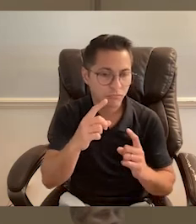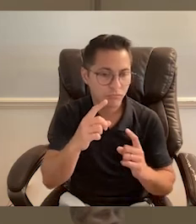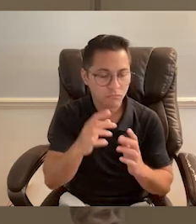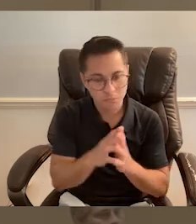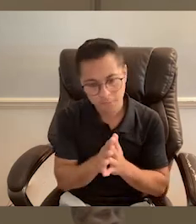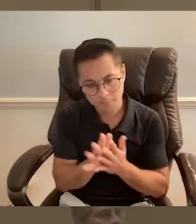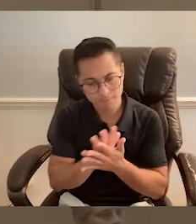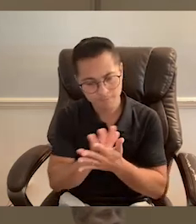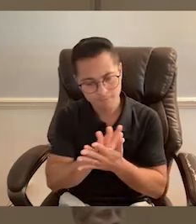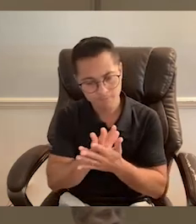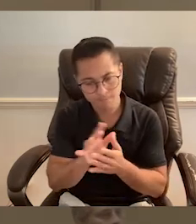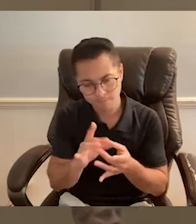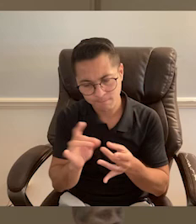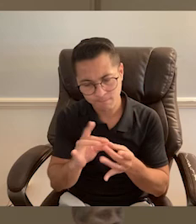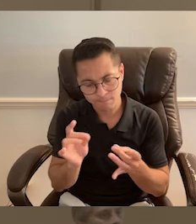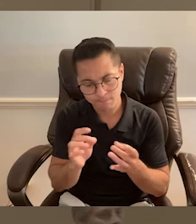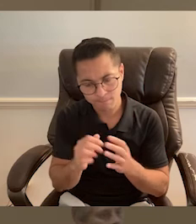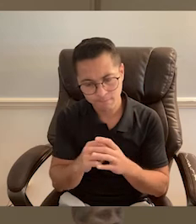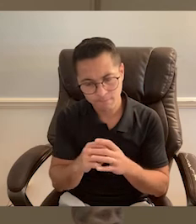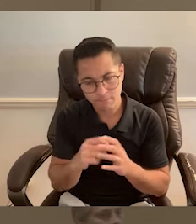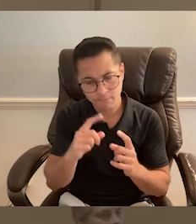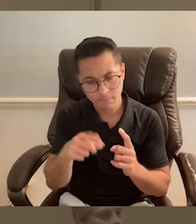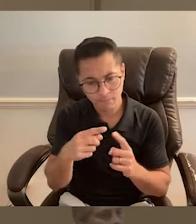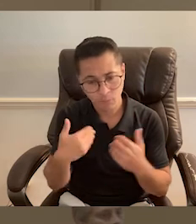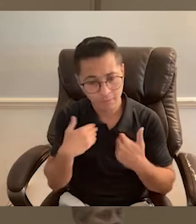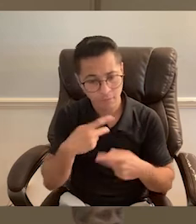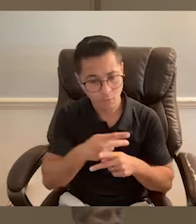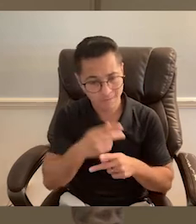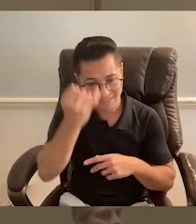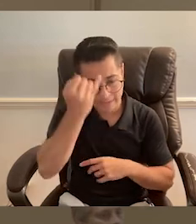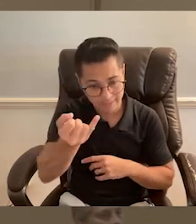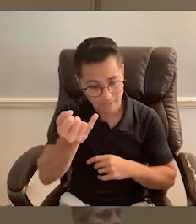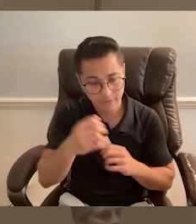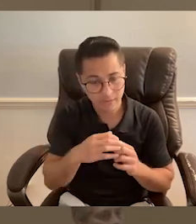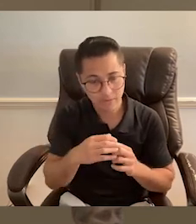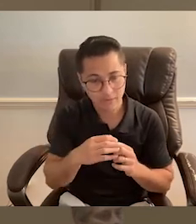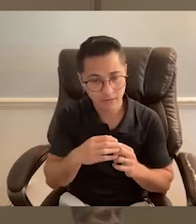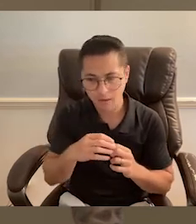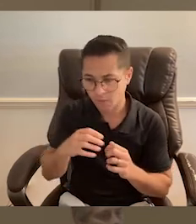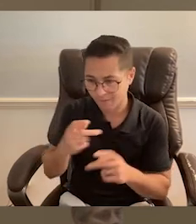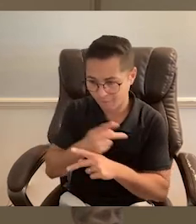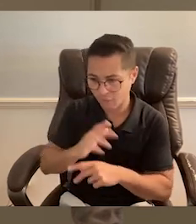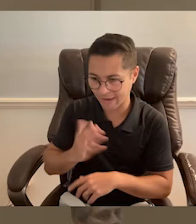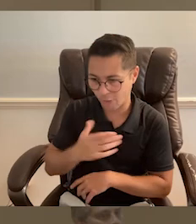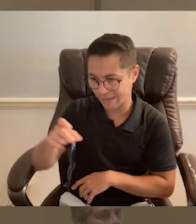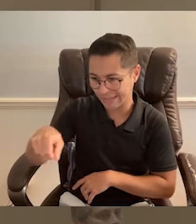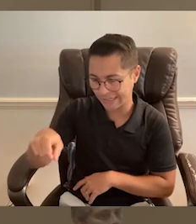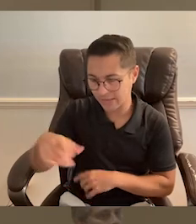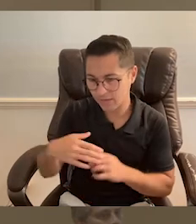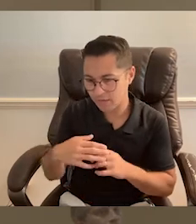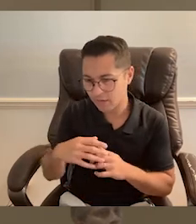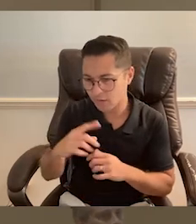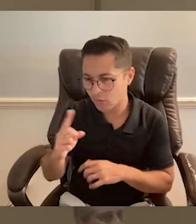if we're not on a round track and he's approaching a stop sign, with his delay sometimes he'll go through the stop and he won't